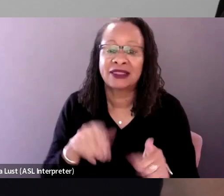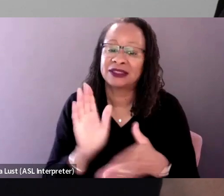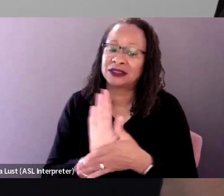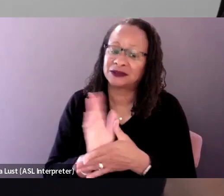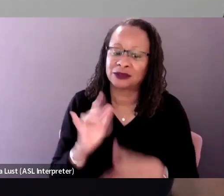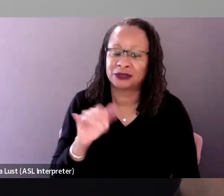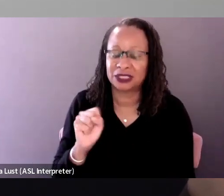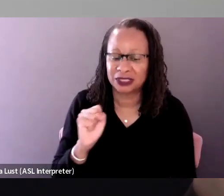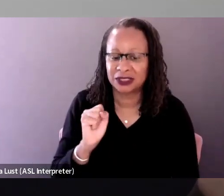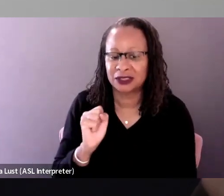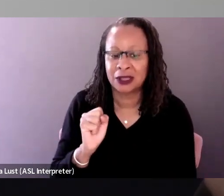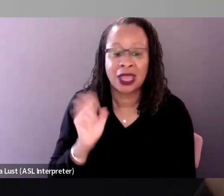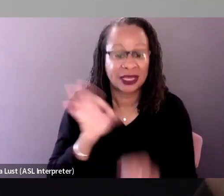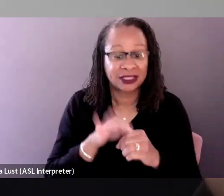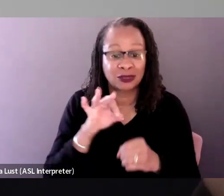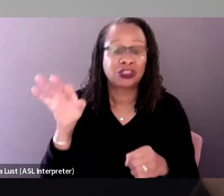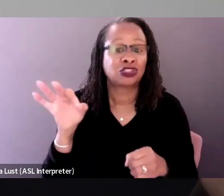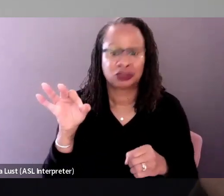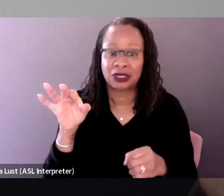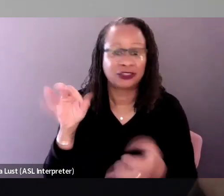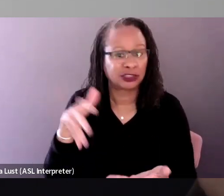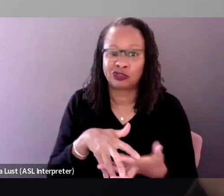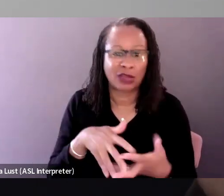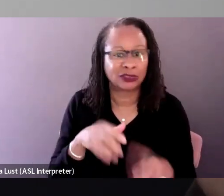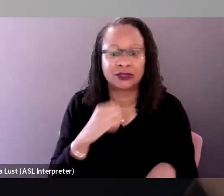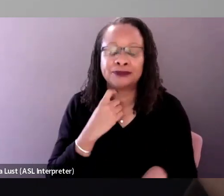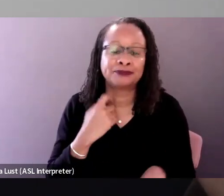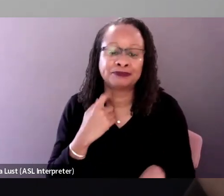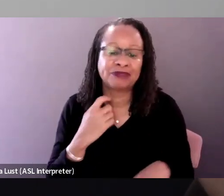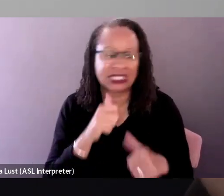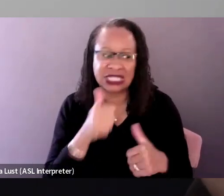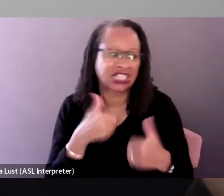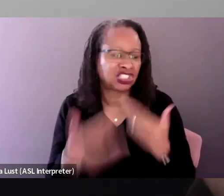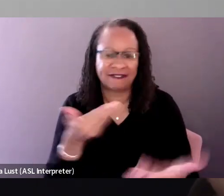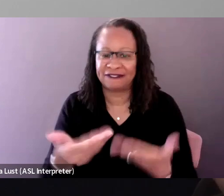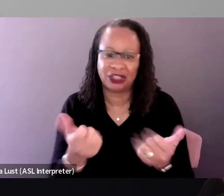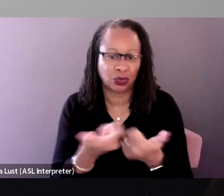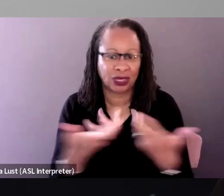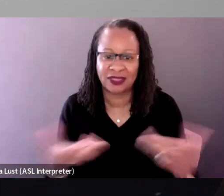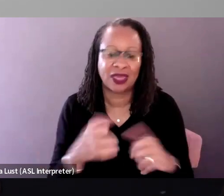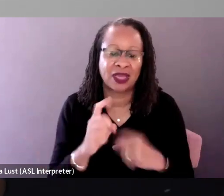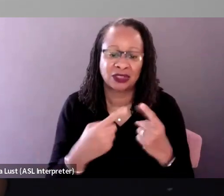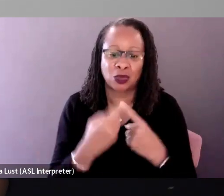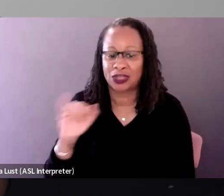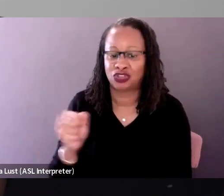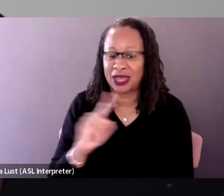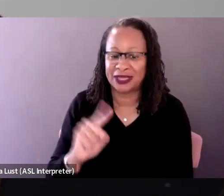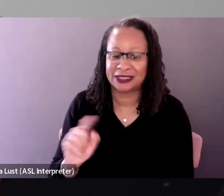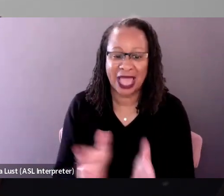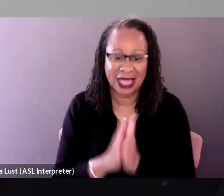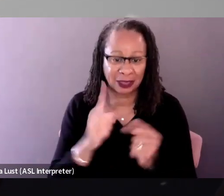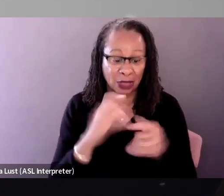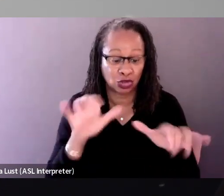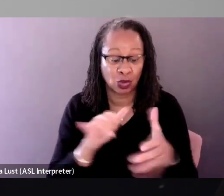is spirituality incarnate. It's not gratuitous at all. And so when Jazz asked about like doing that ritual, I said it